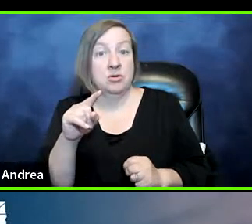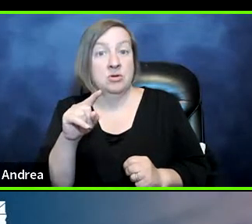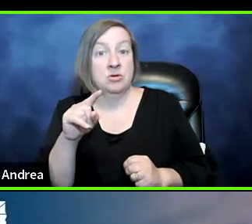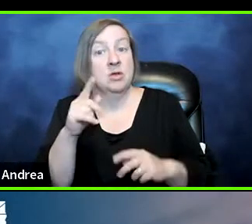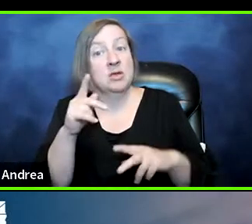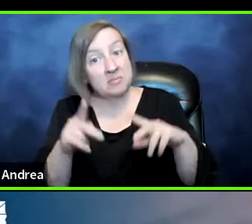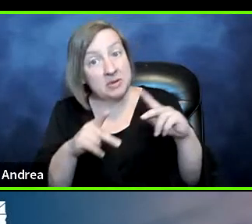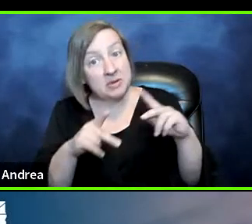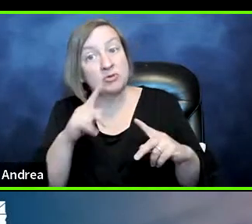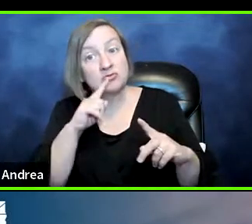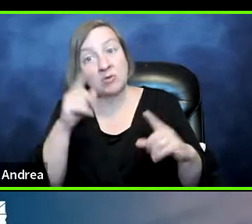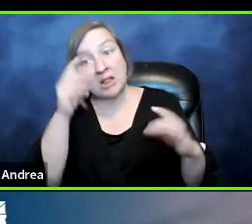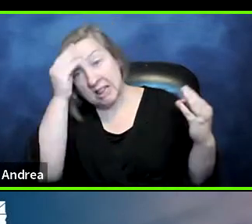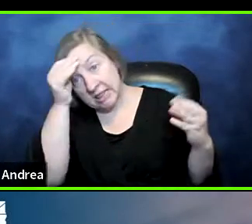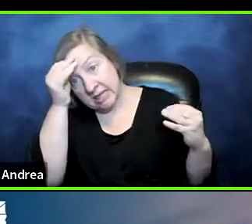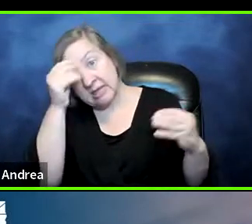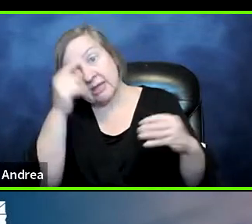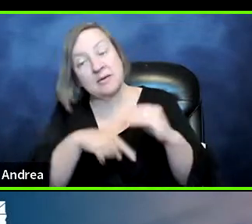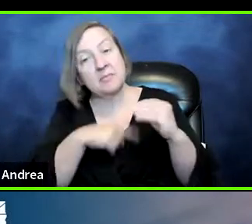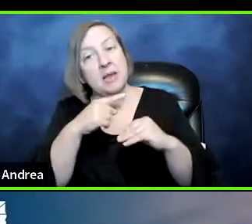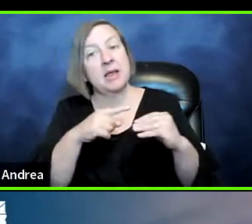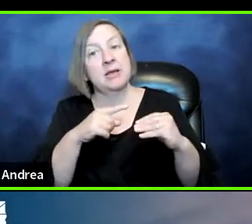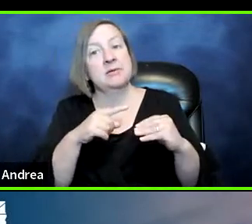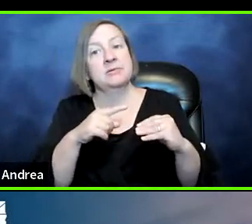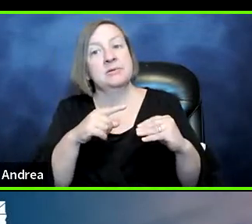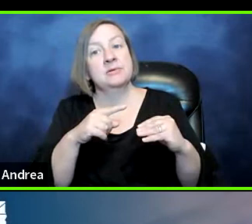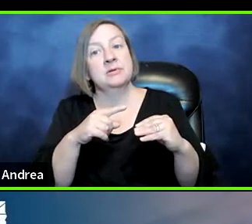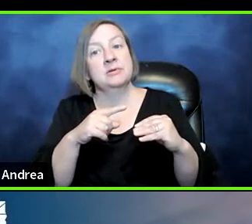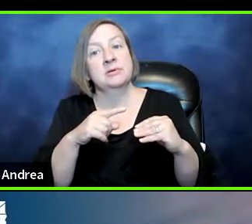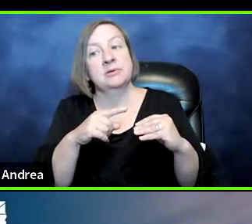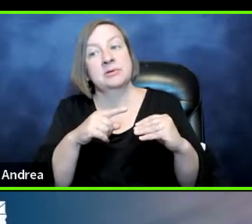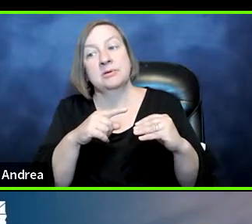folks to really think about like how